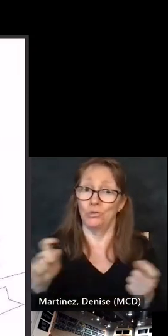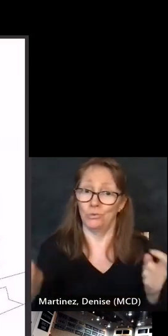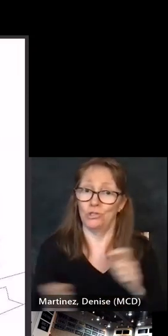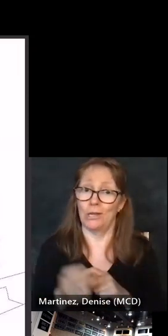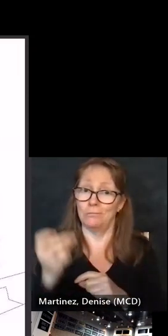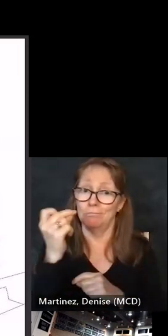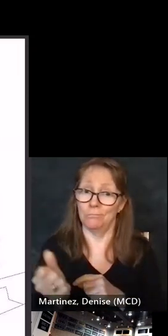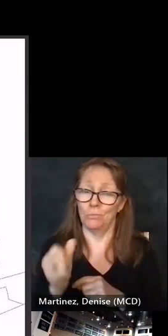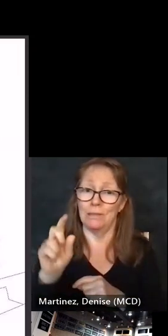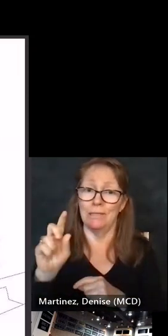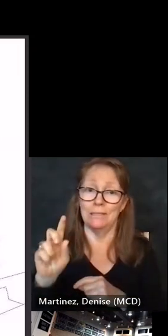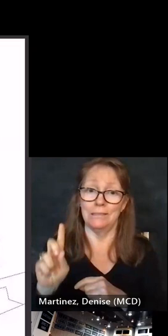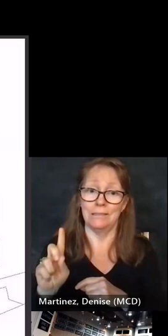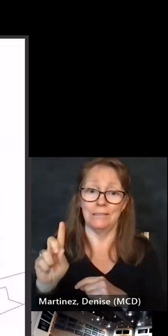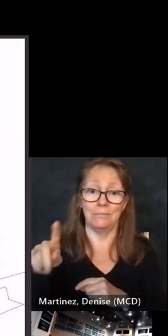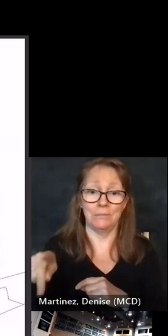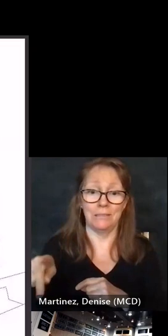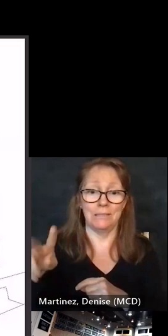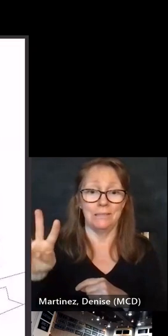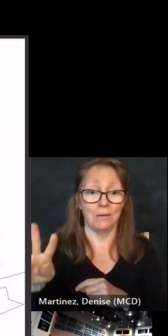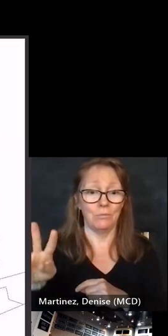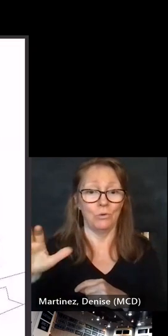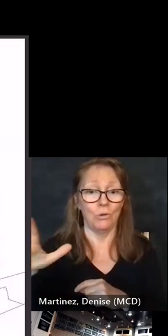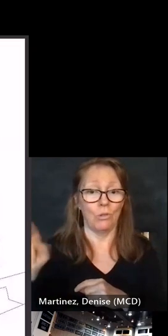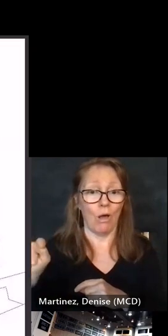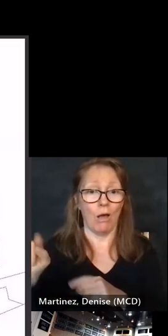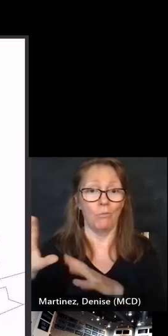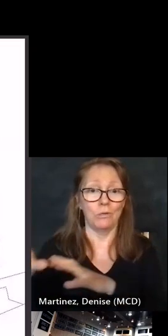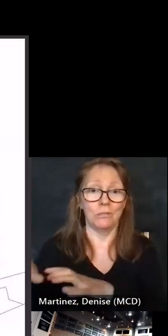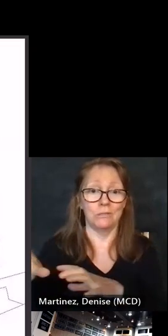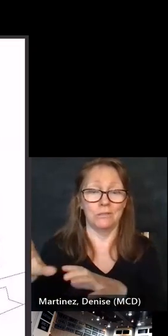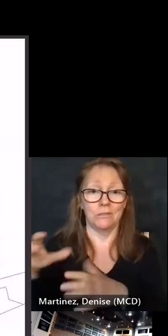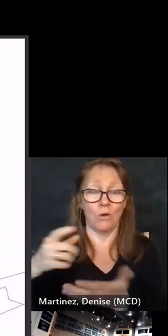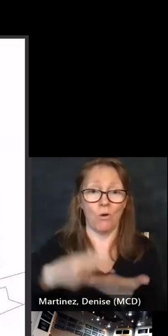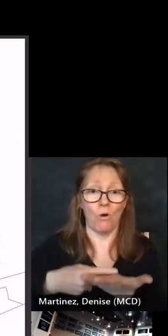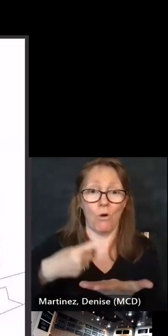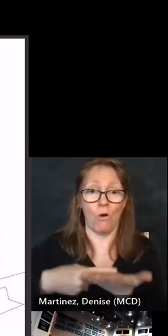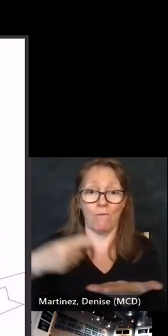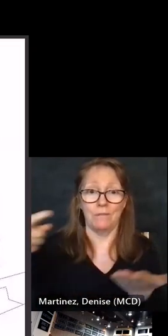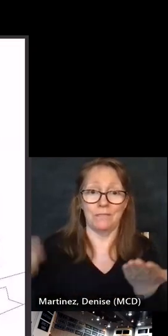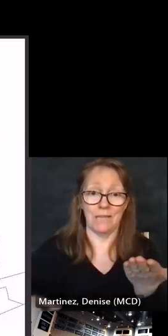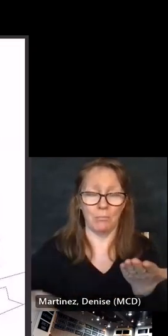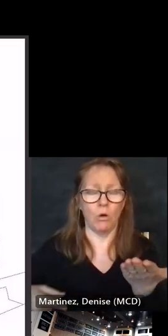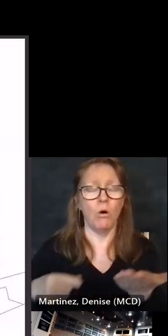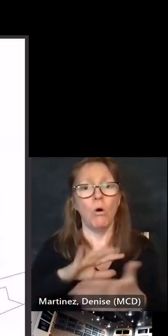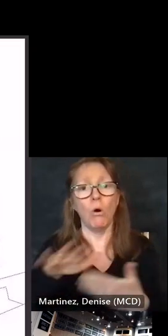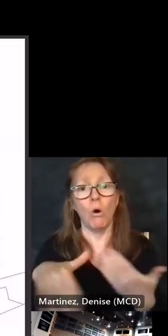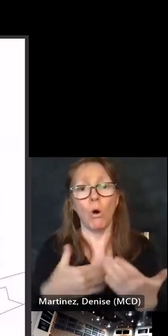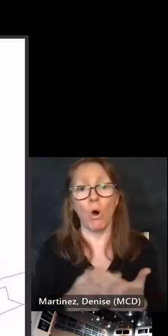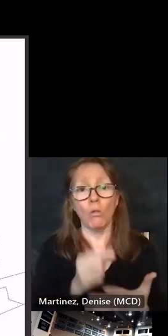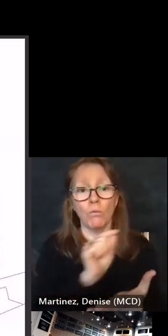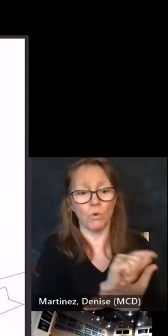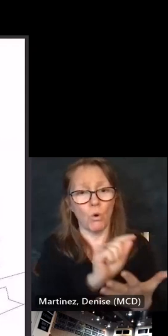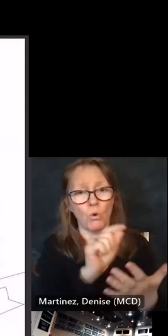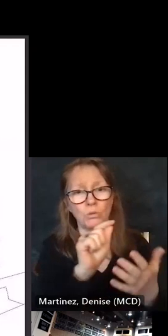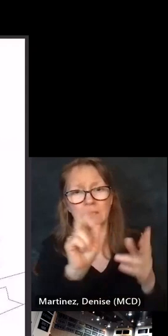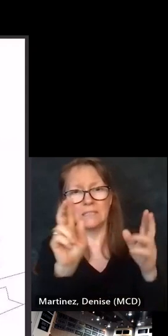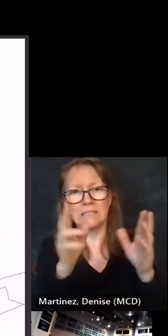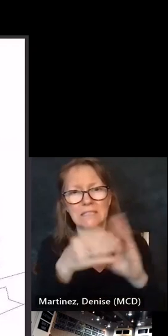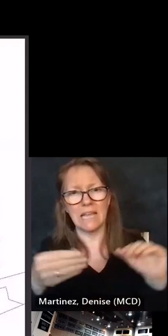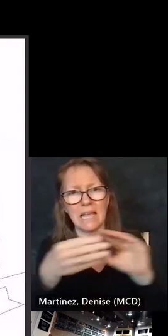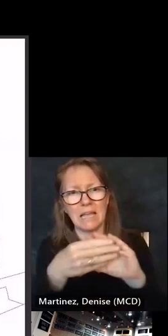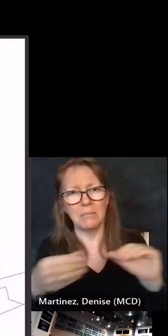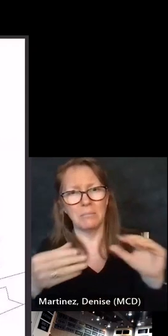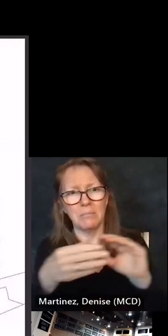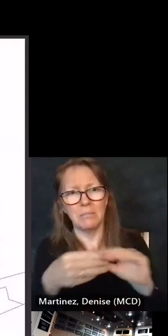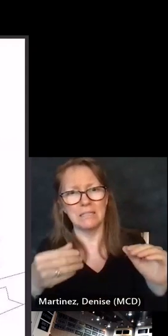DPW lot got taken off the table. I have to say, all of these statements make me very, very distrustful